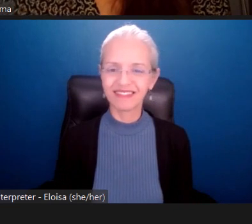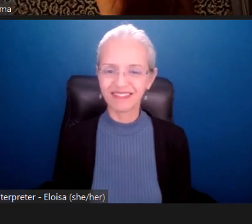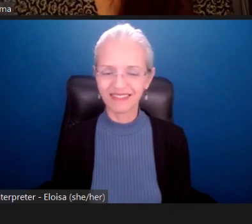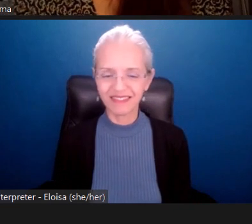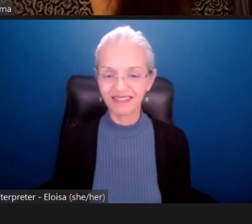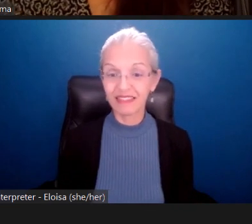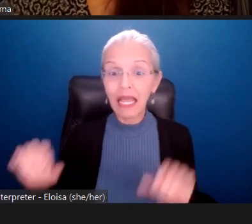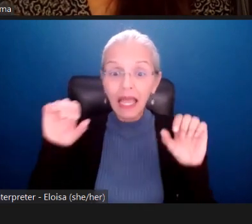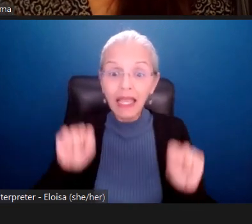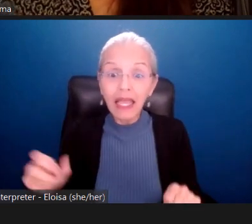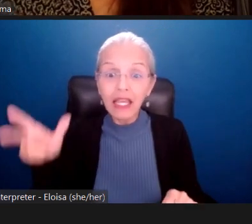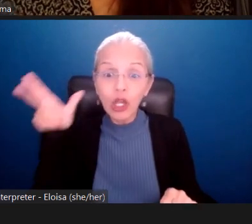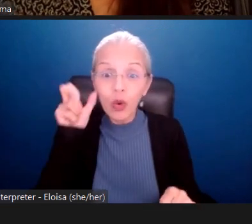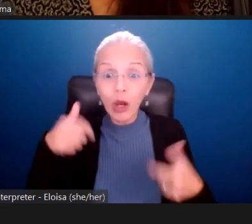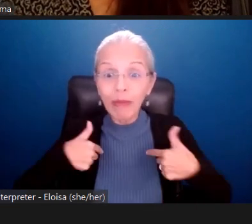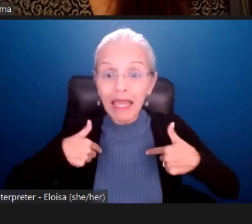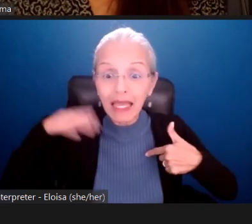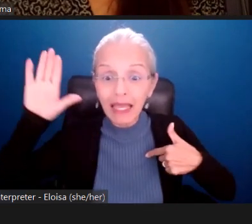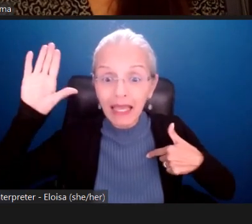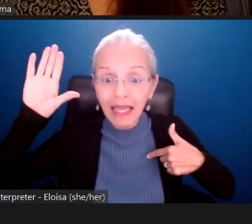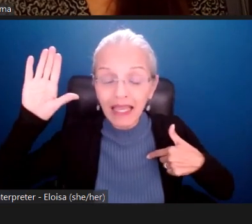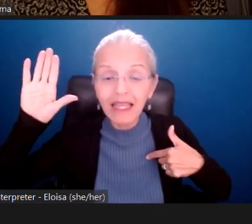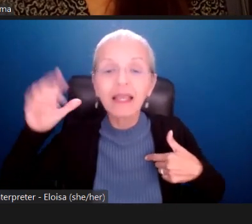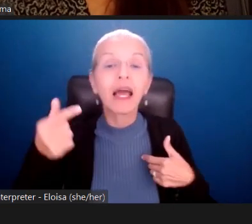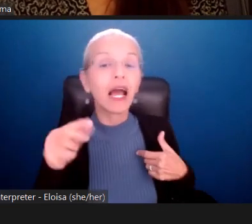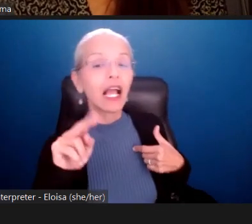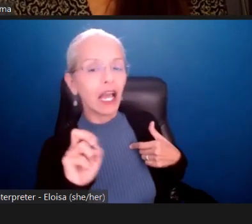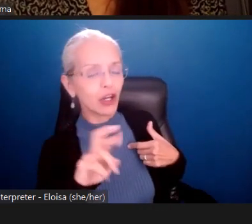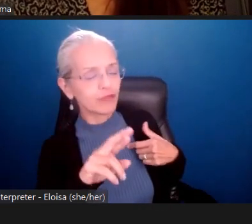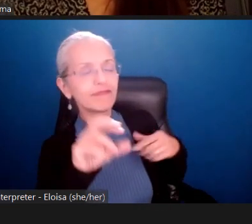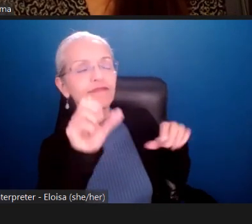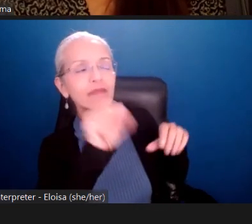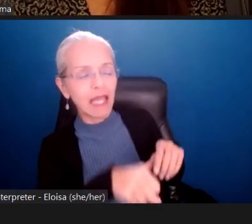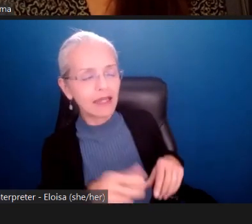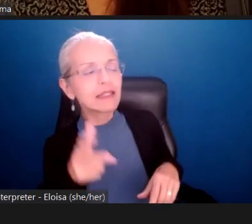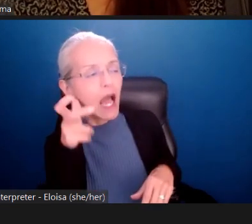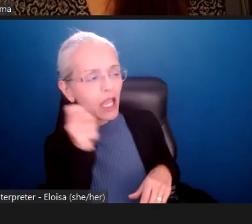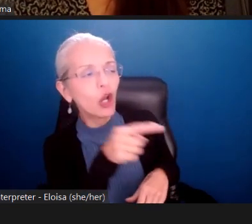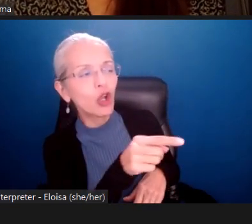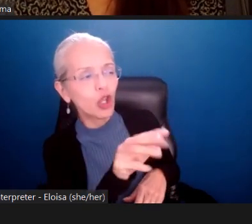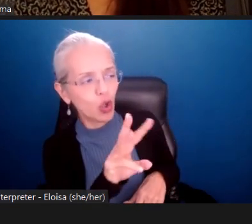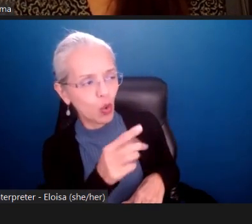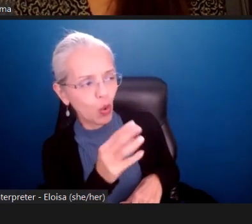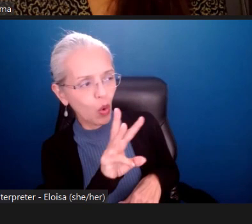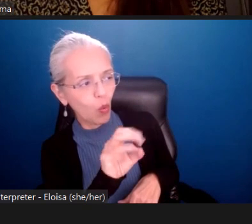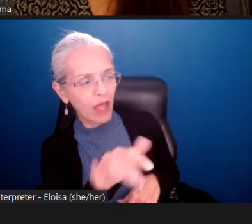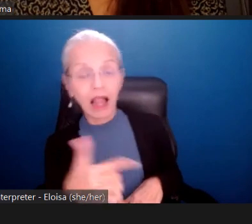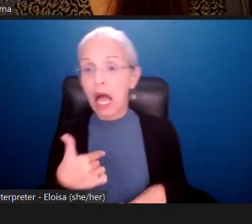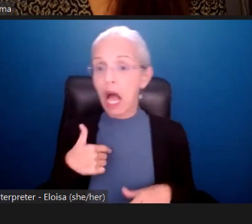Can you hear me? This is Gunnar. Yes, I can hear you now, Will. Sorry, I was kicked off.